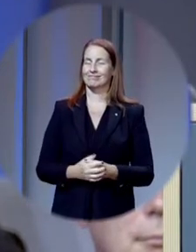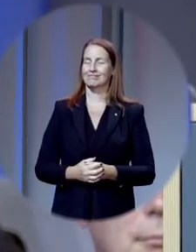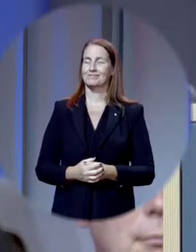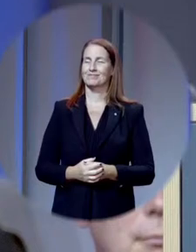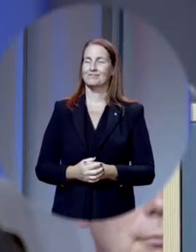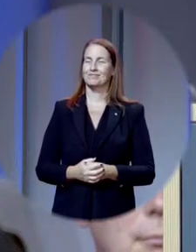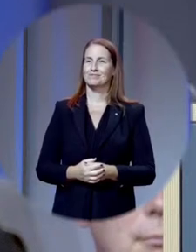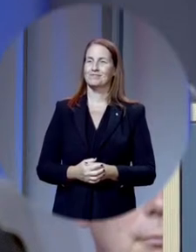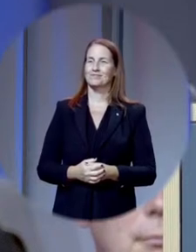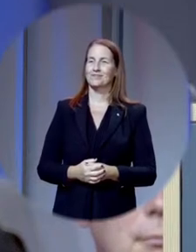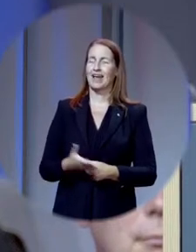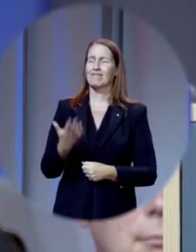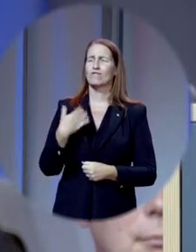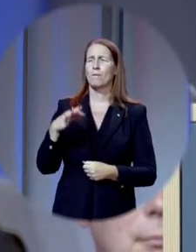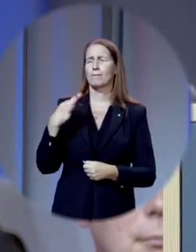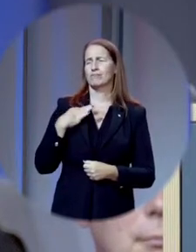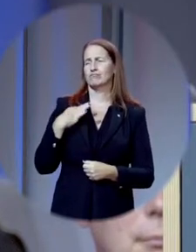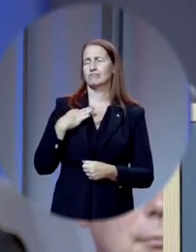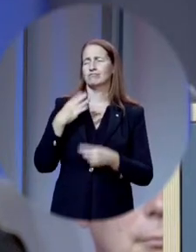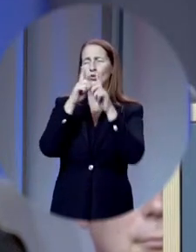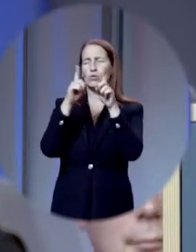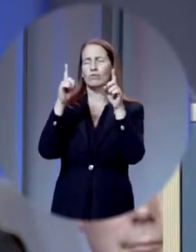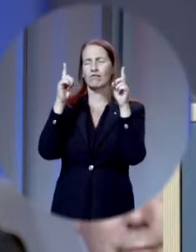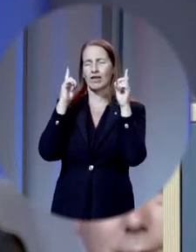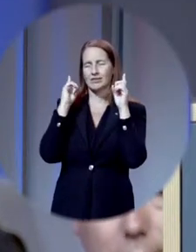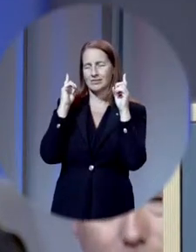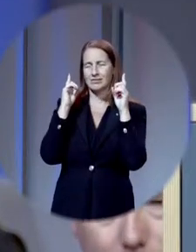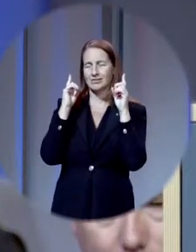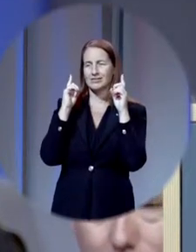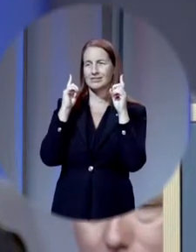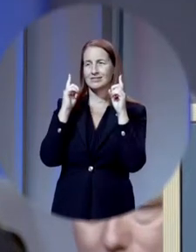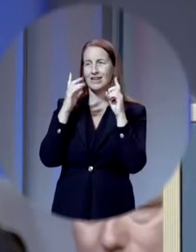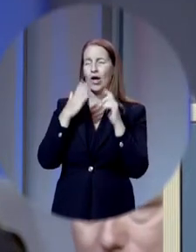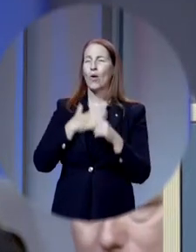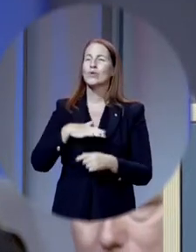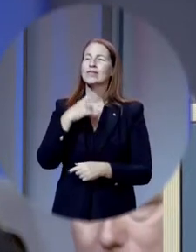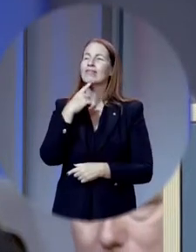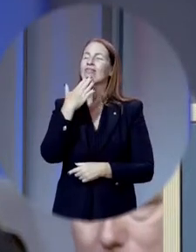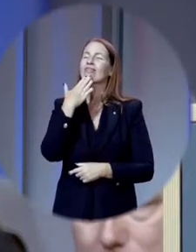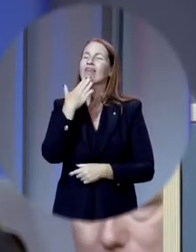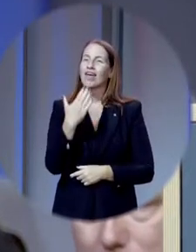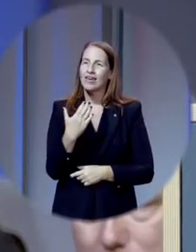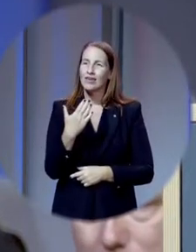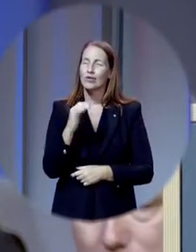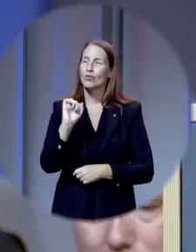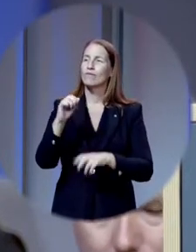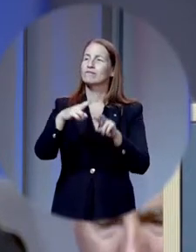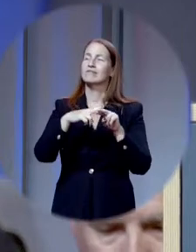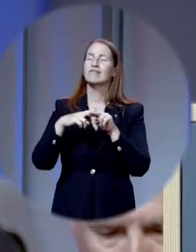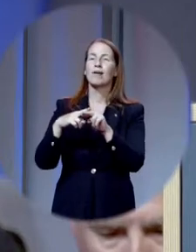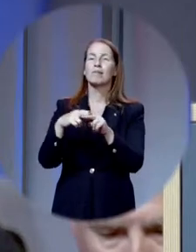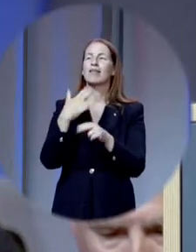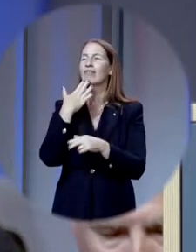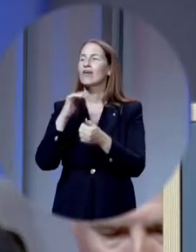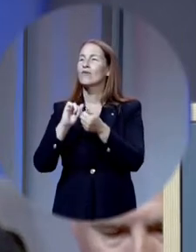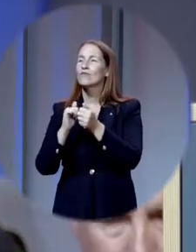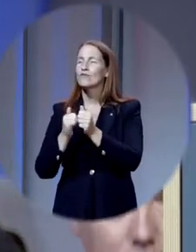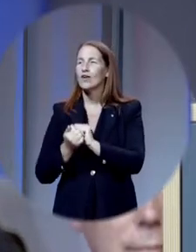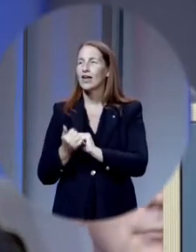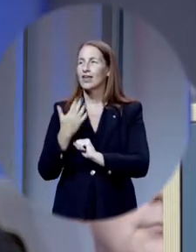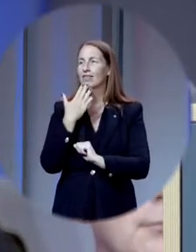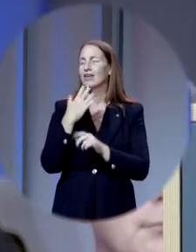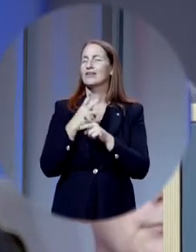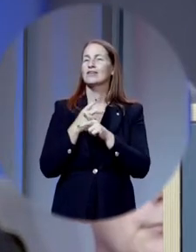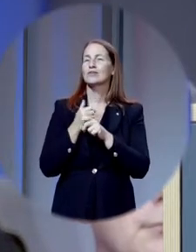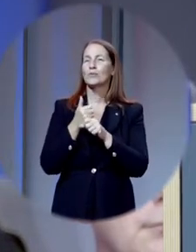On behalf of the entire university, I would like to thank your families, your friends, and your supporters who have